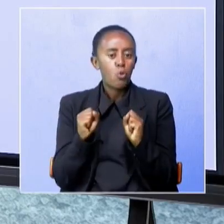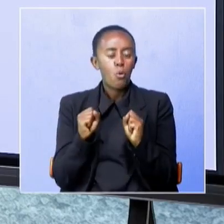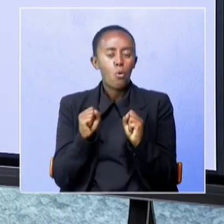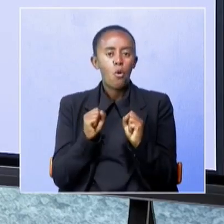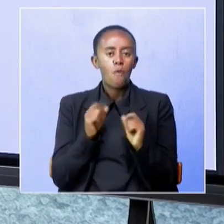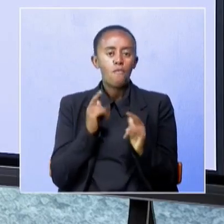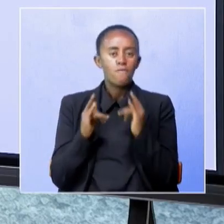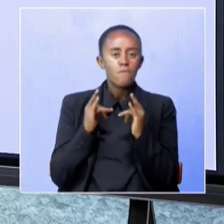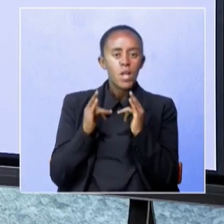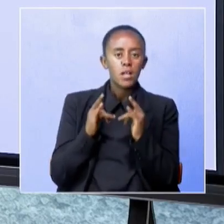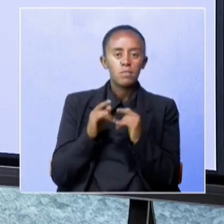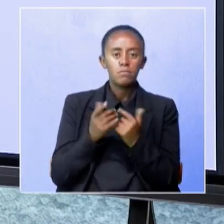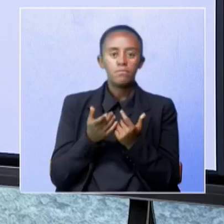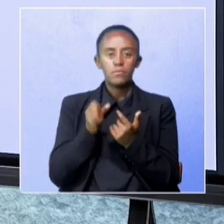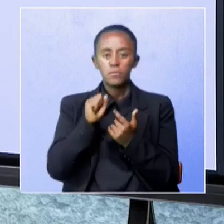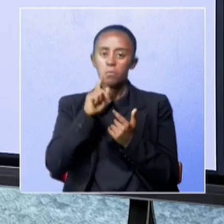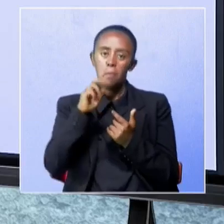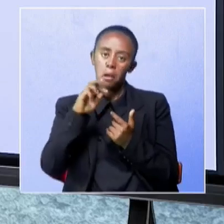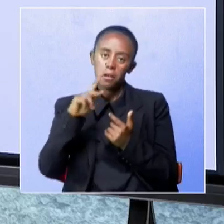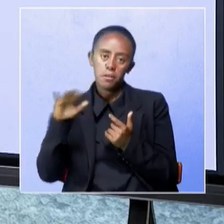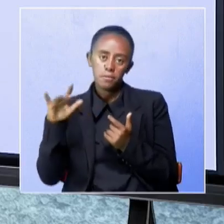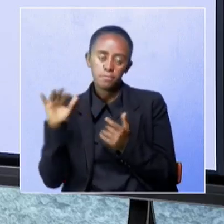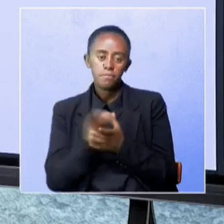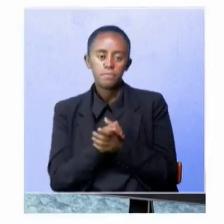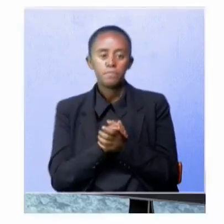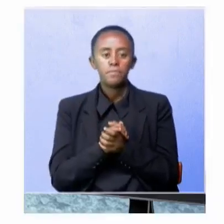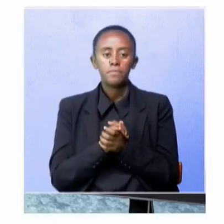feeling. For example,